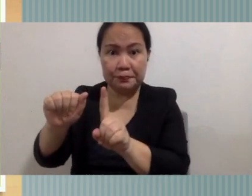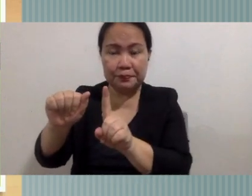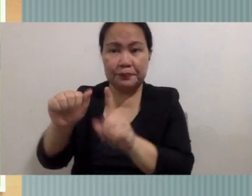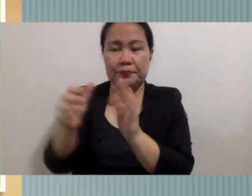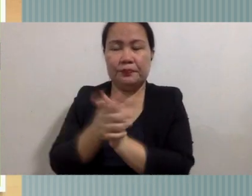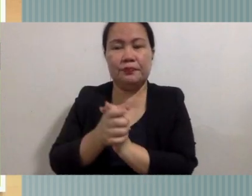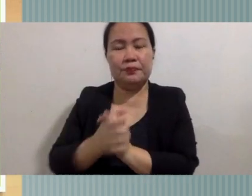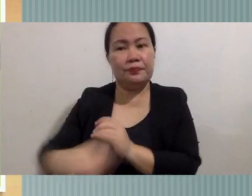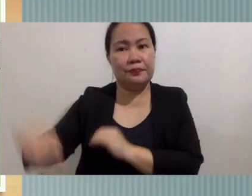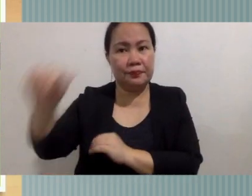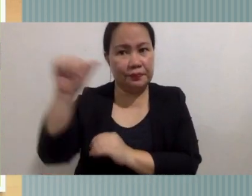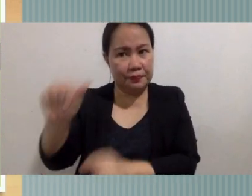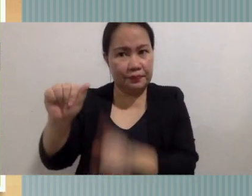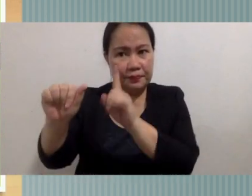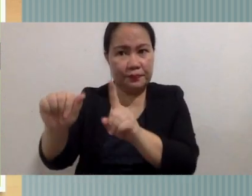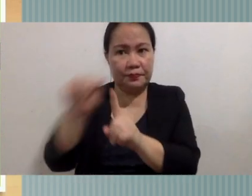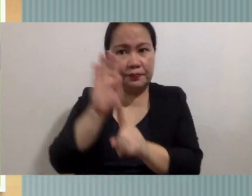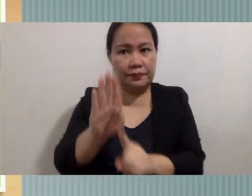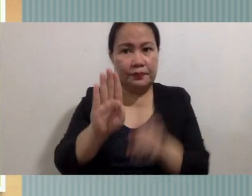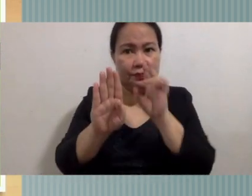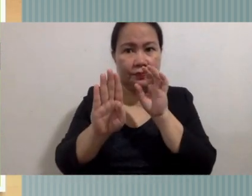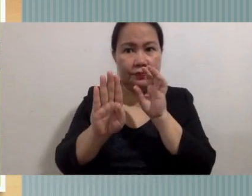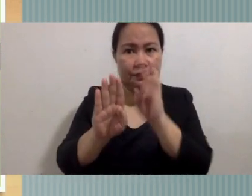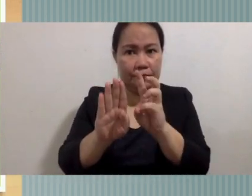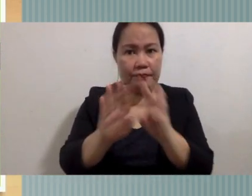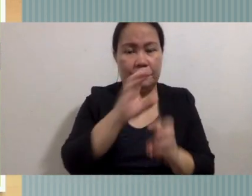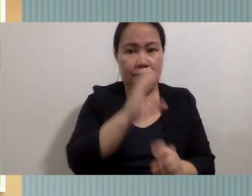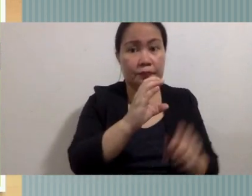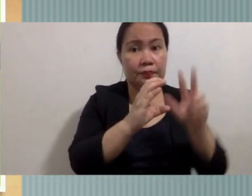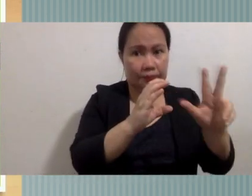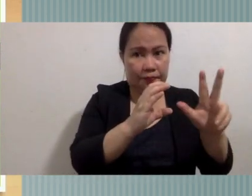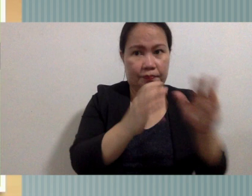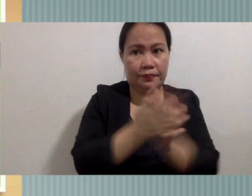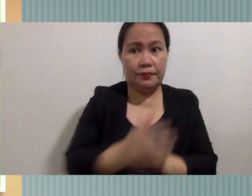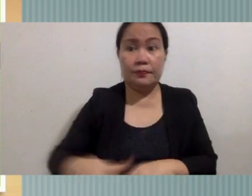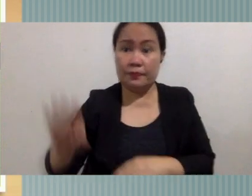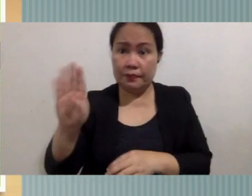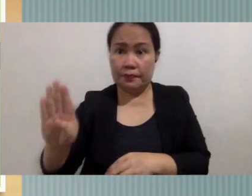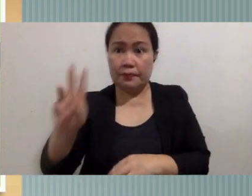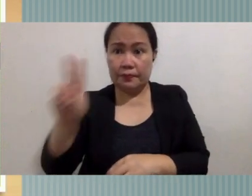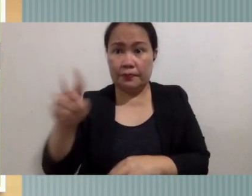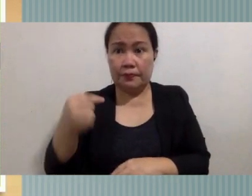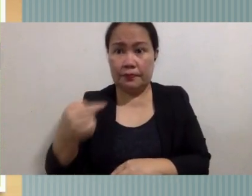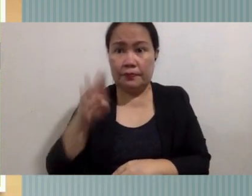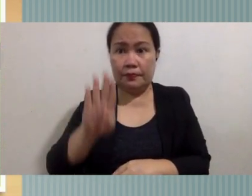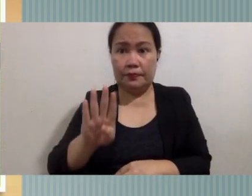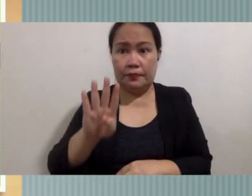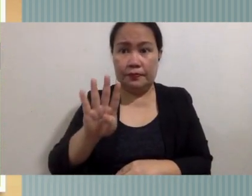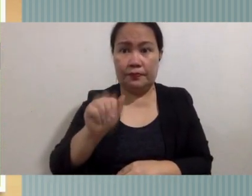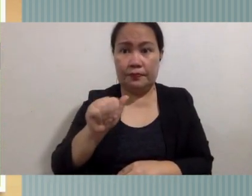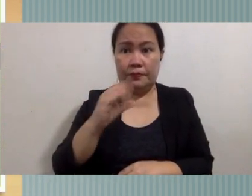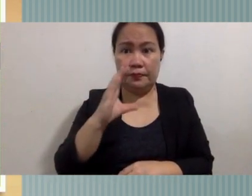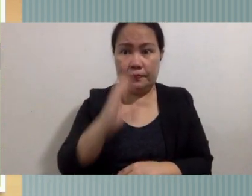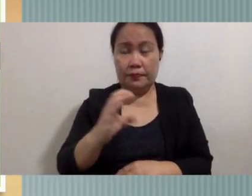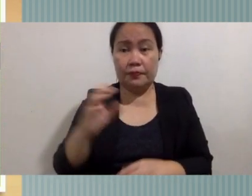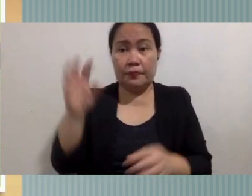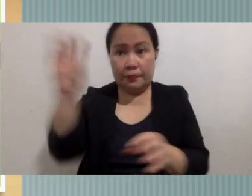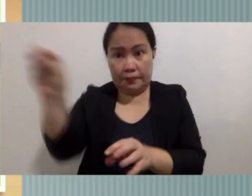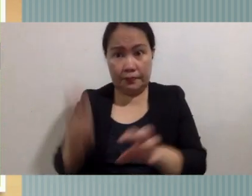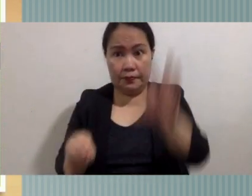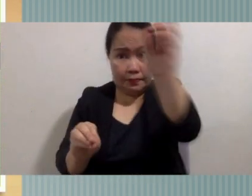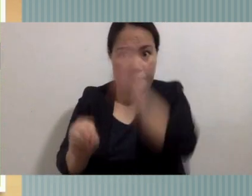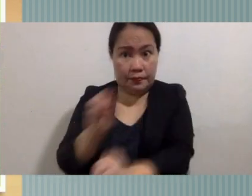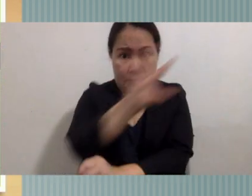natin dun sa discriminant, which is b squared minus 4ac. So I have